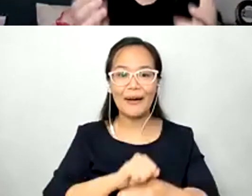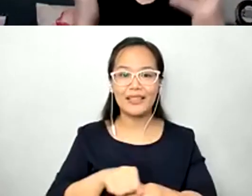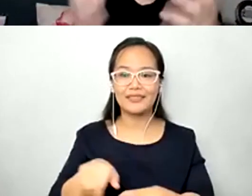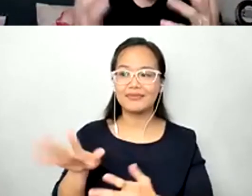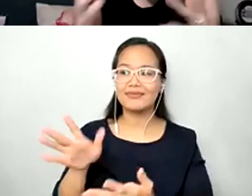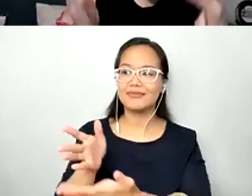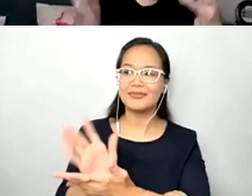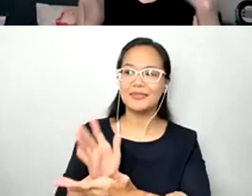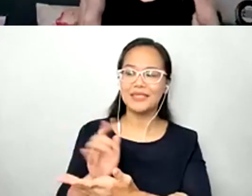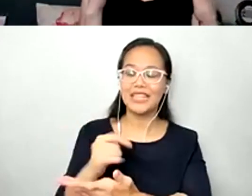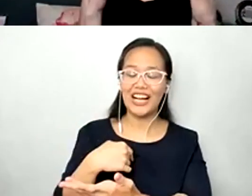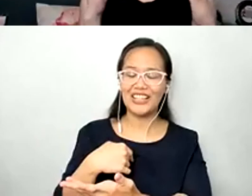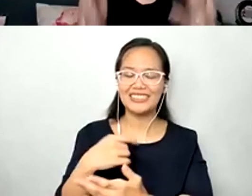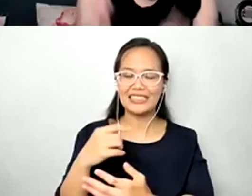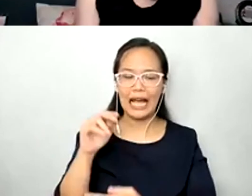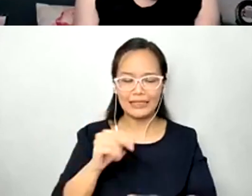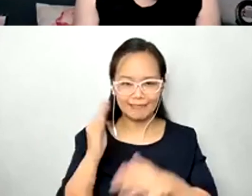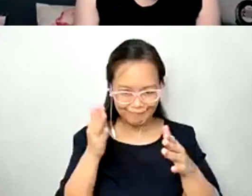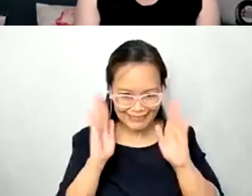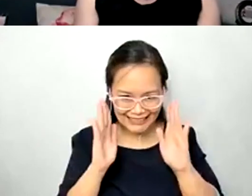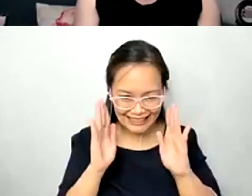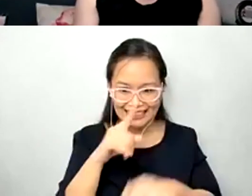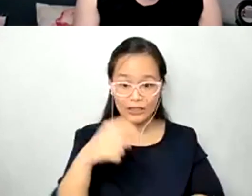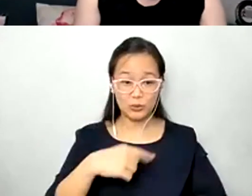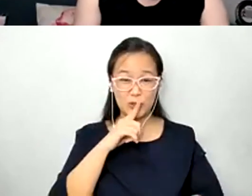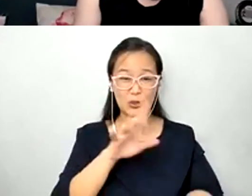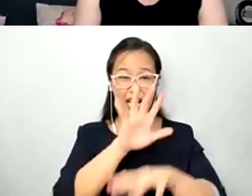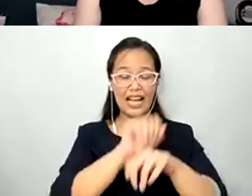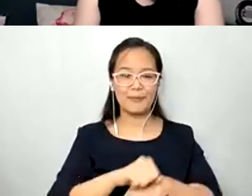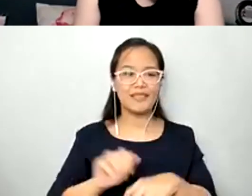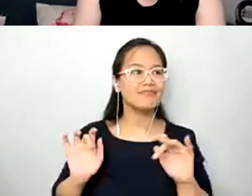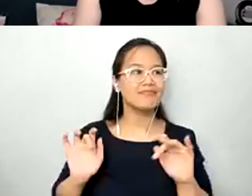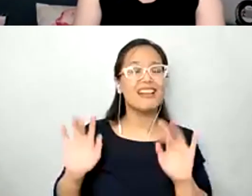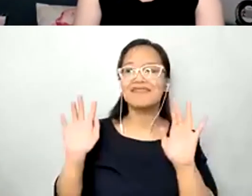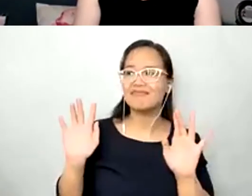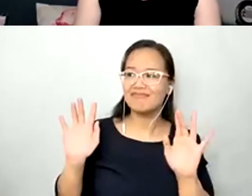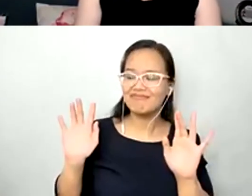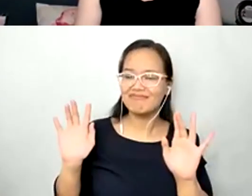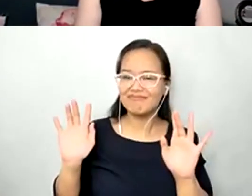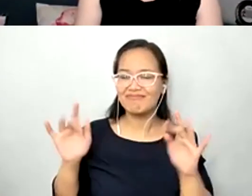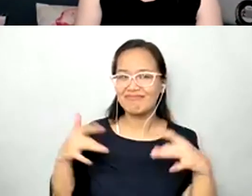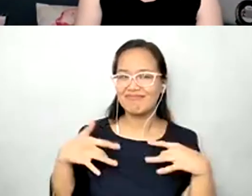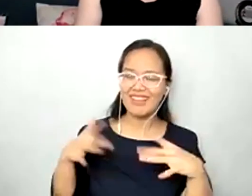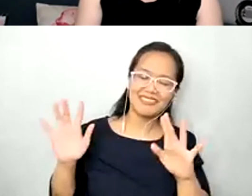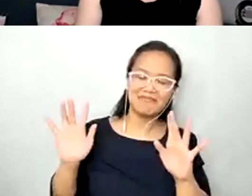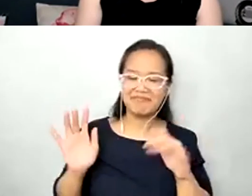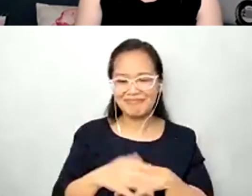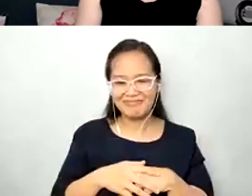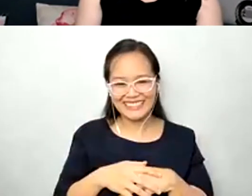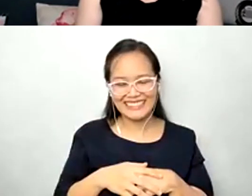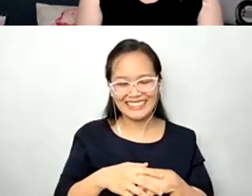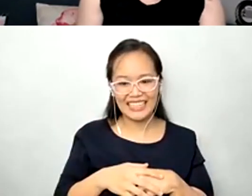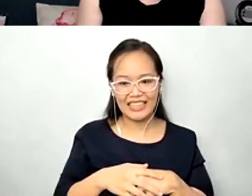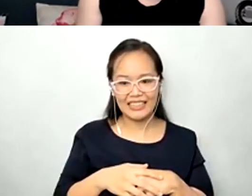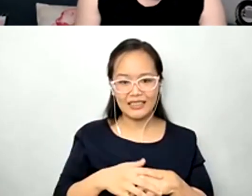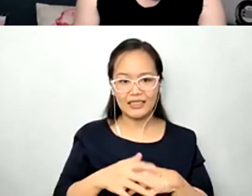pay attention and I need to listen. Kasi meron talaga akong tendency to be dense. And the